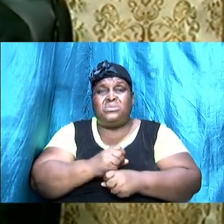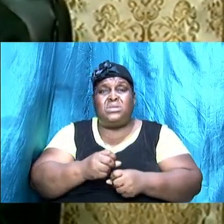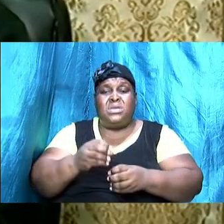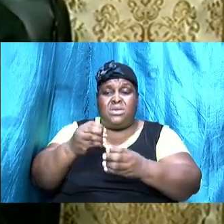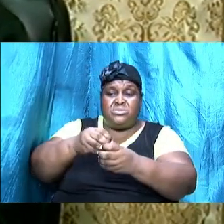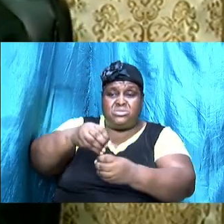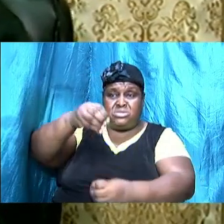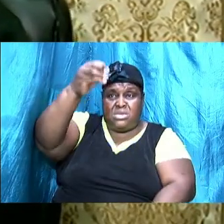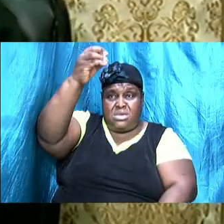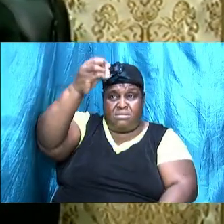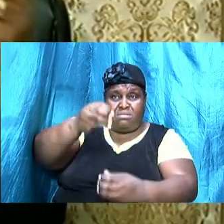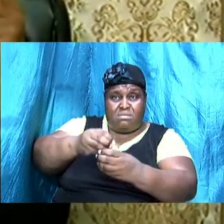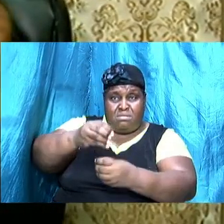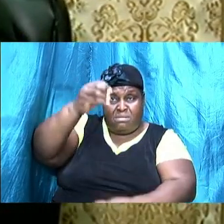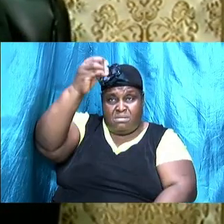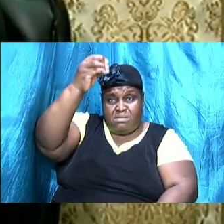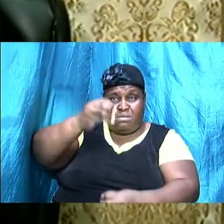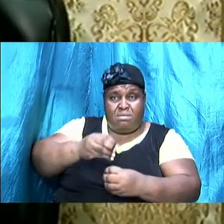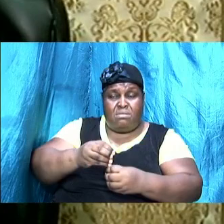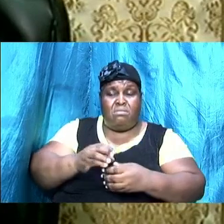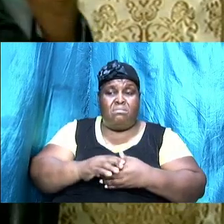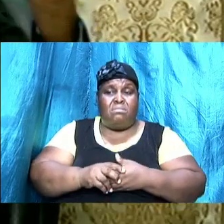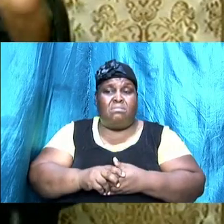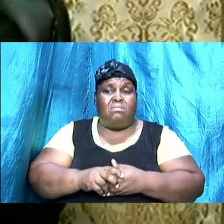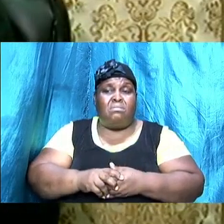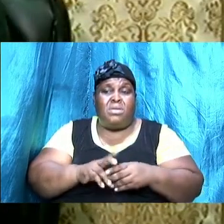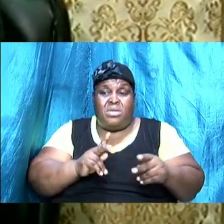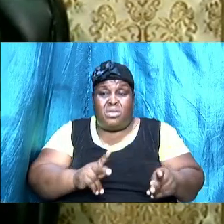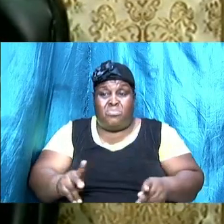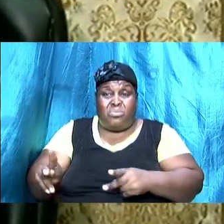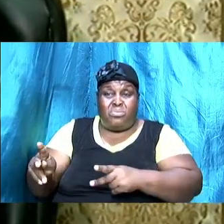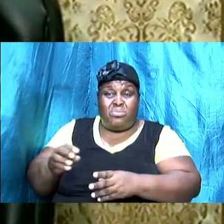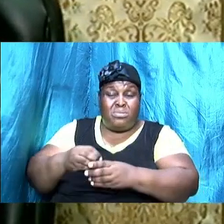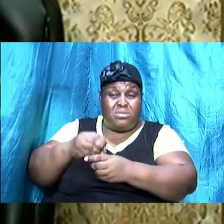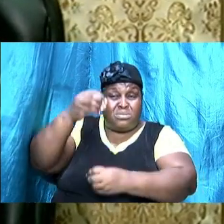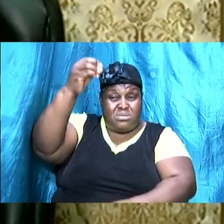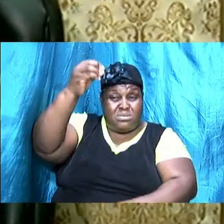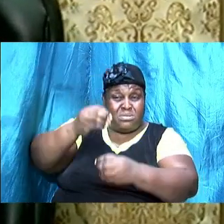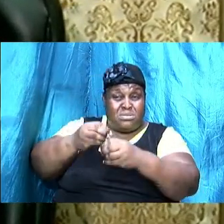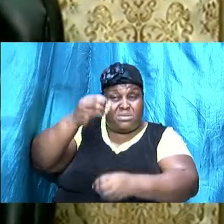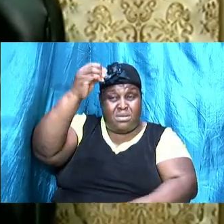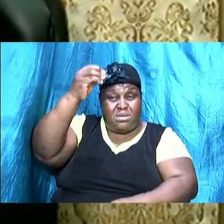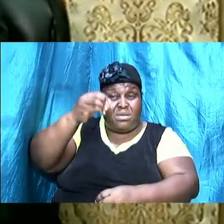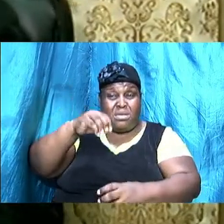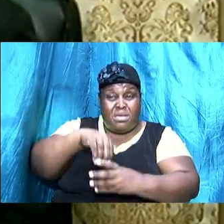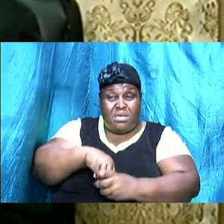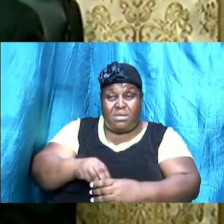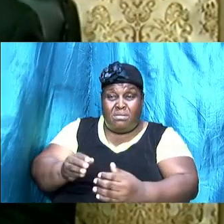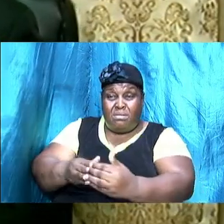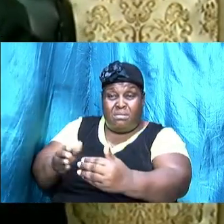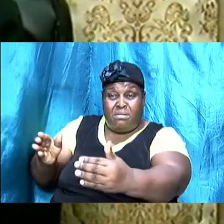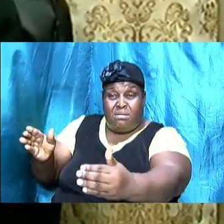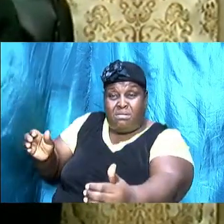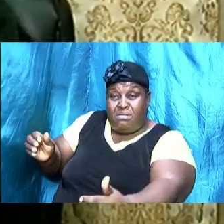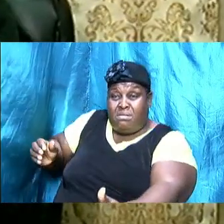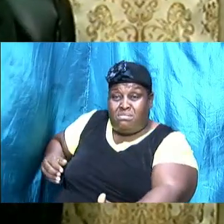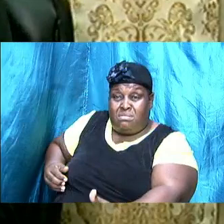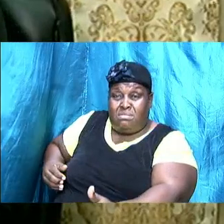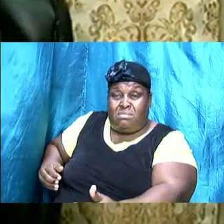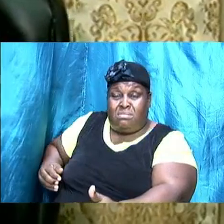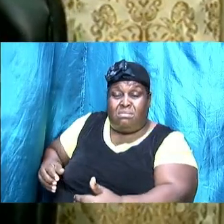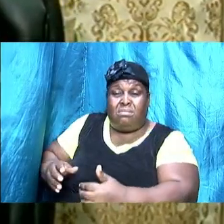know of men, and it is frightening, that puts a stick down in a particular place as a